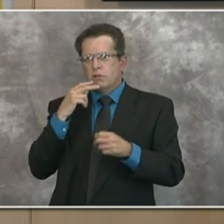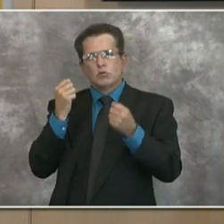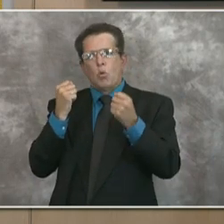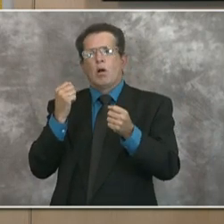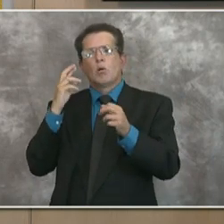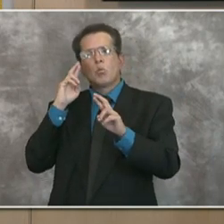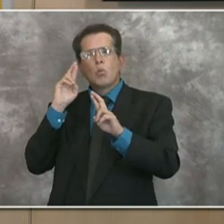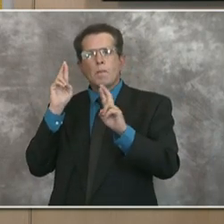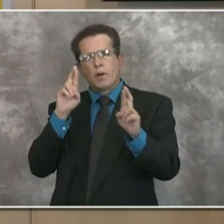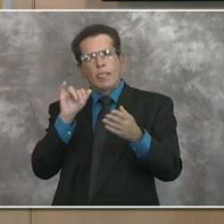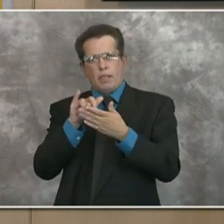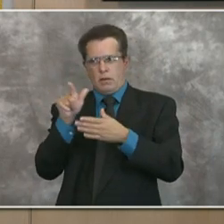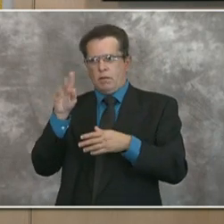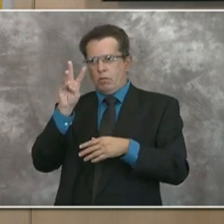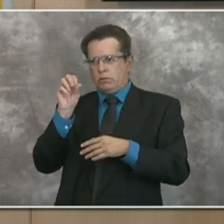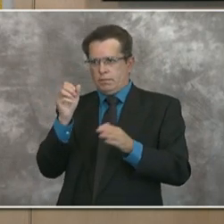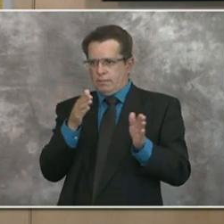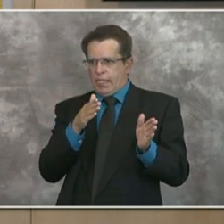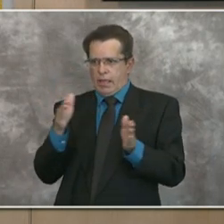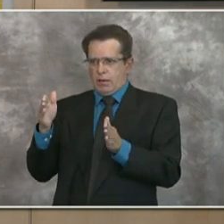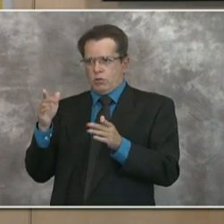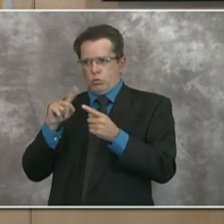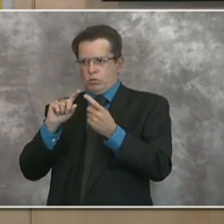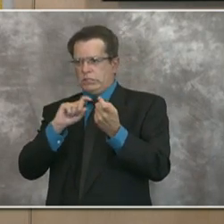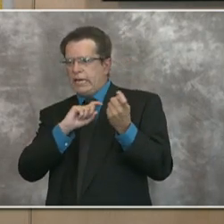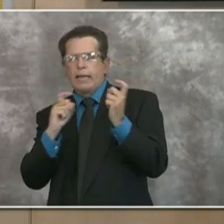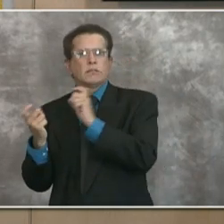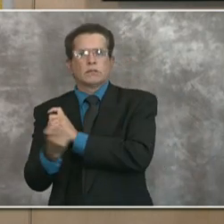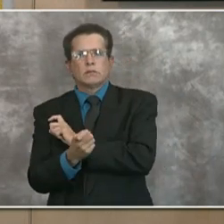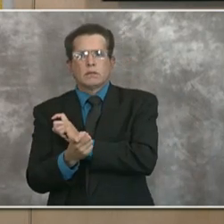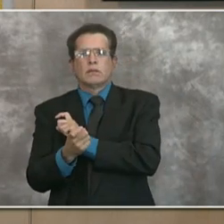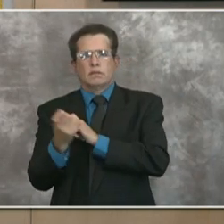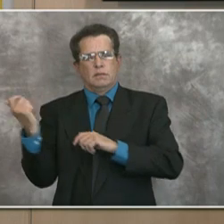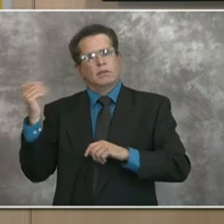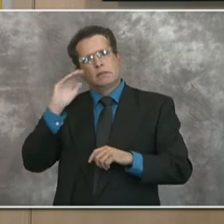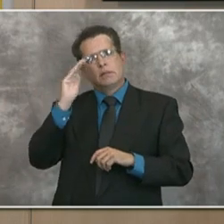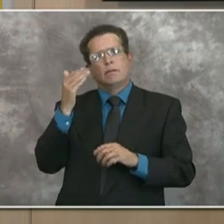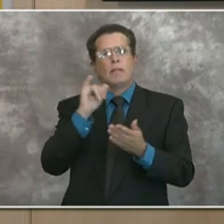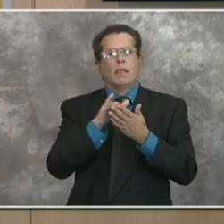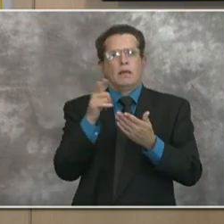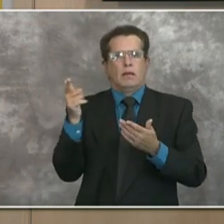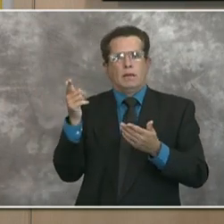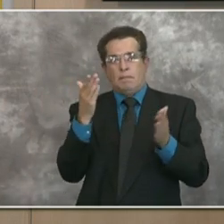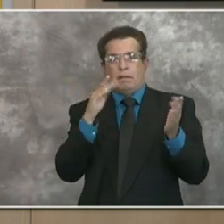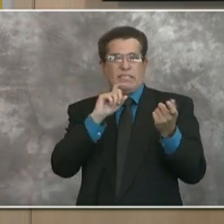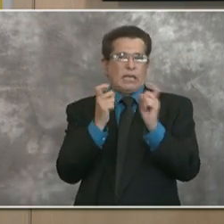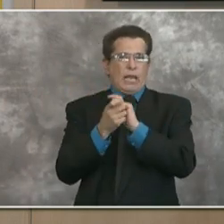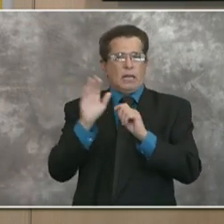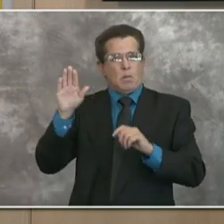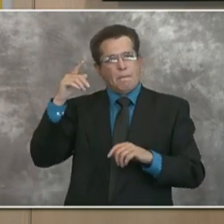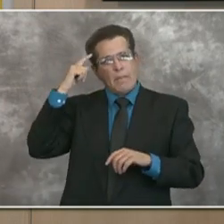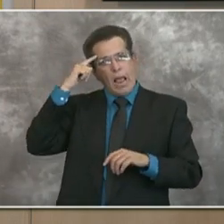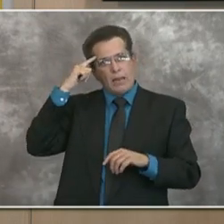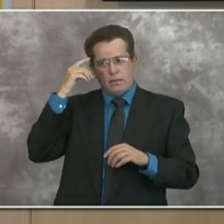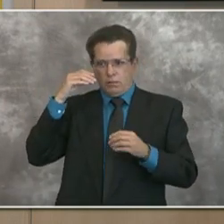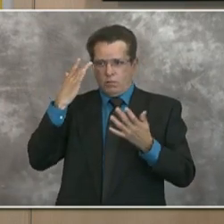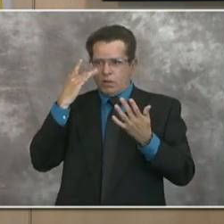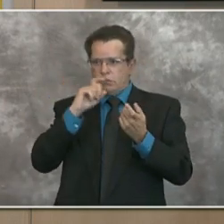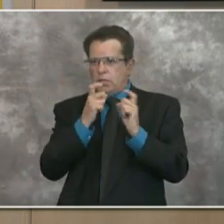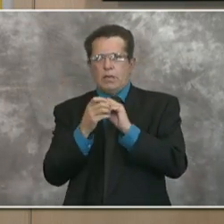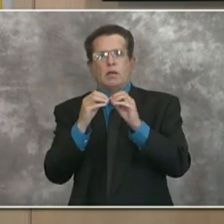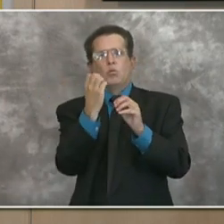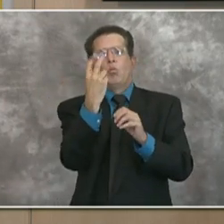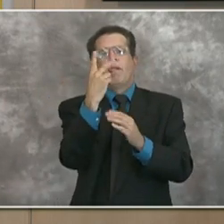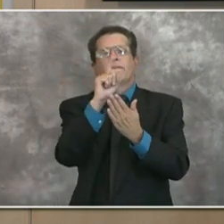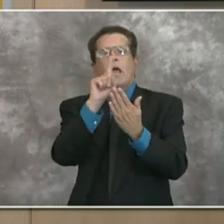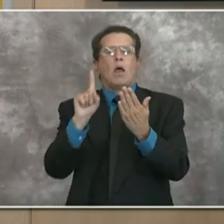rumor that he was going to change all of them, and it seems like he changed his mind in just 12 hours?